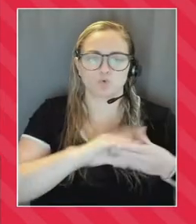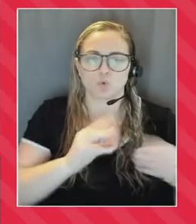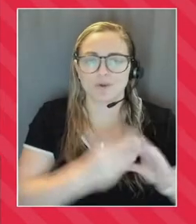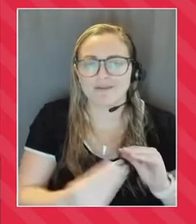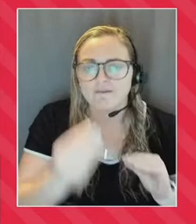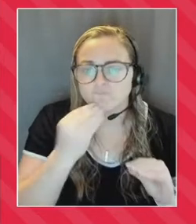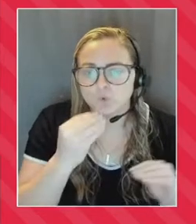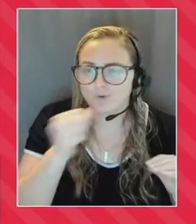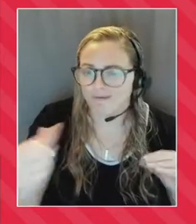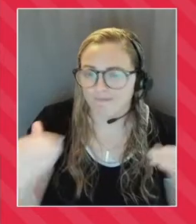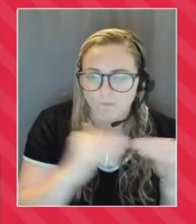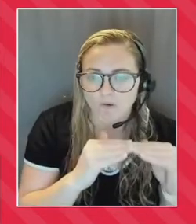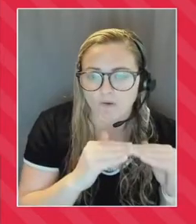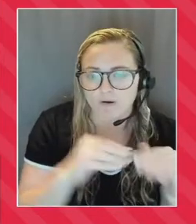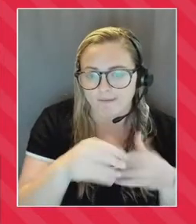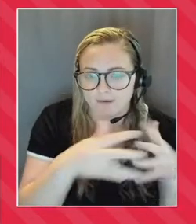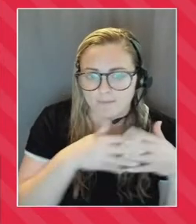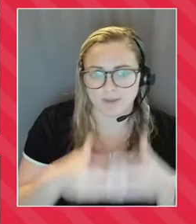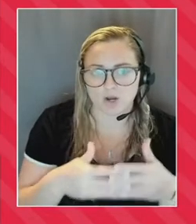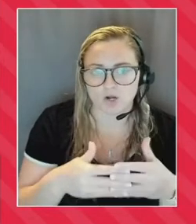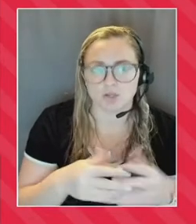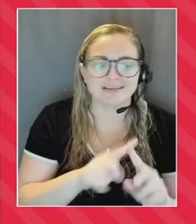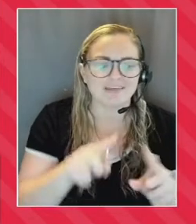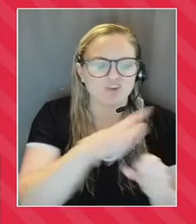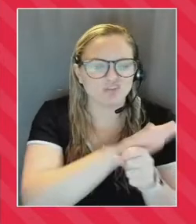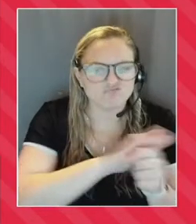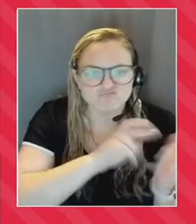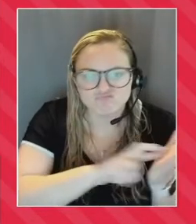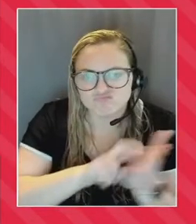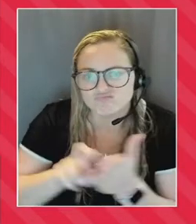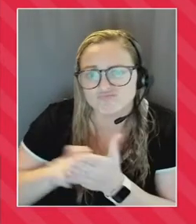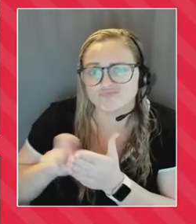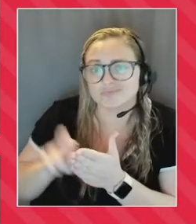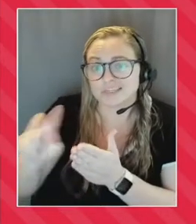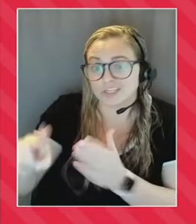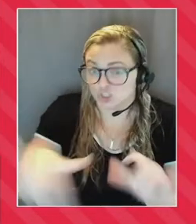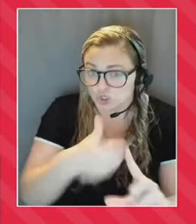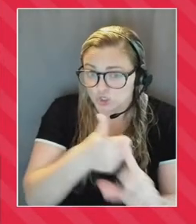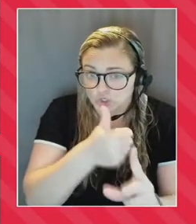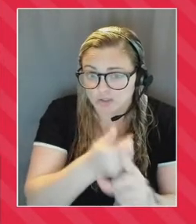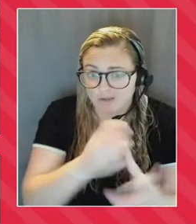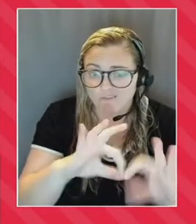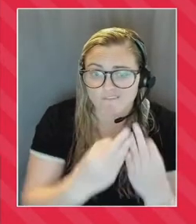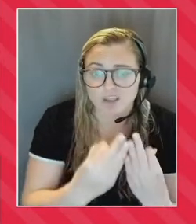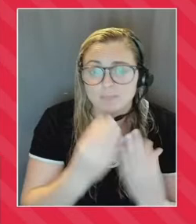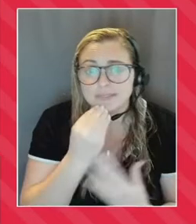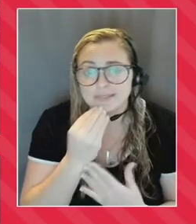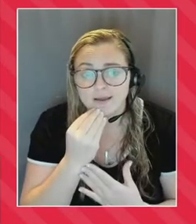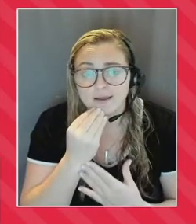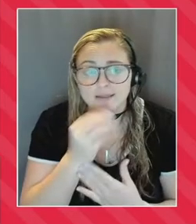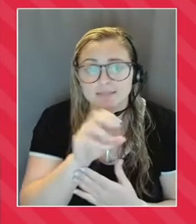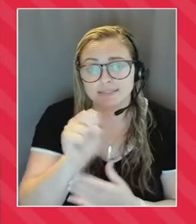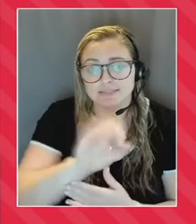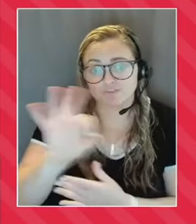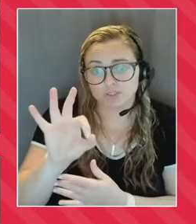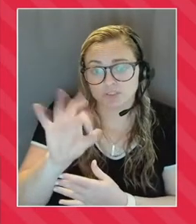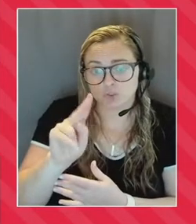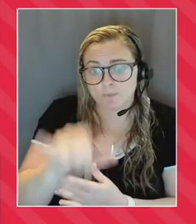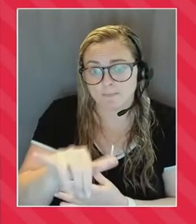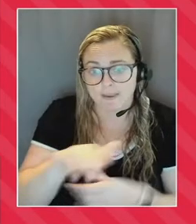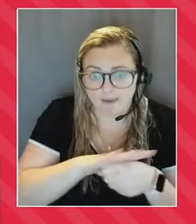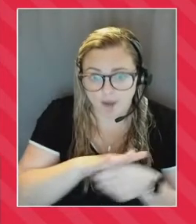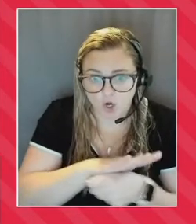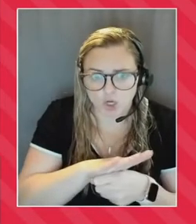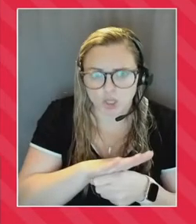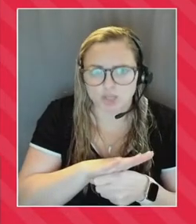on years of ethnographic field research that she conducted on families' diets in the San Francisco Bay Area to reveal